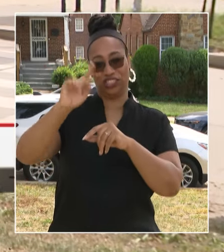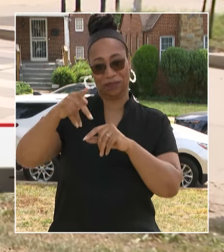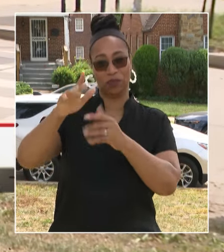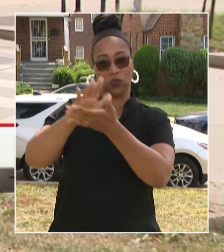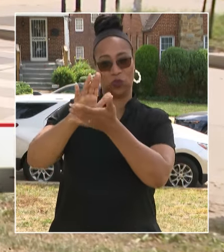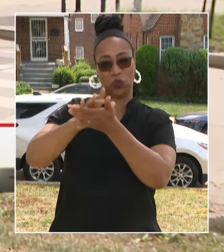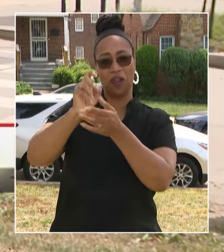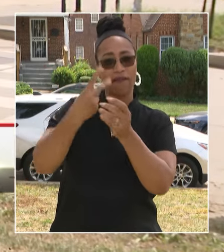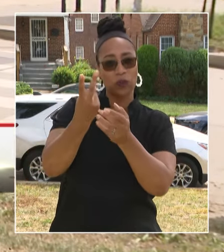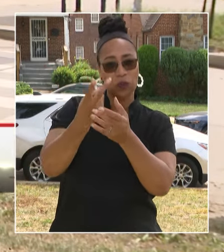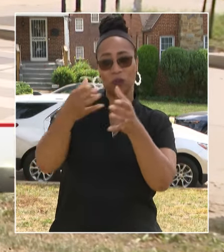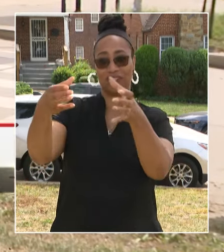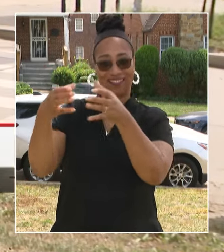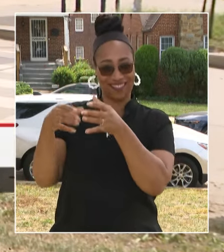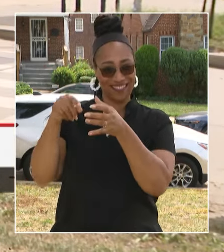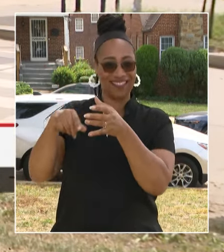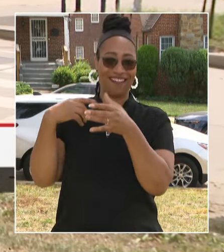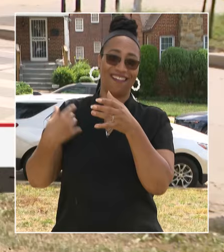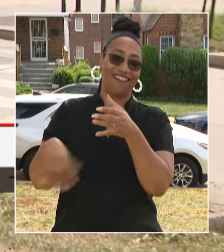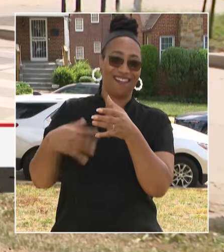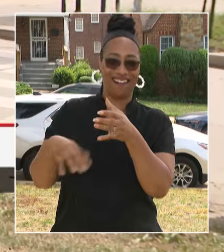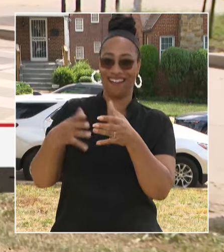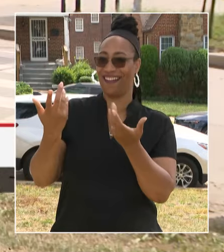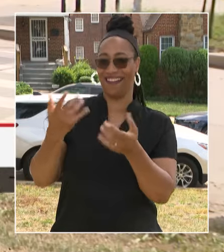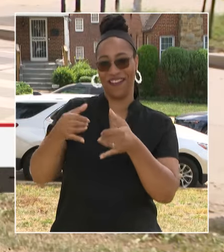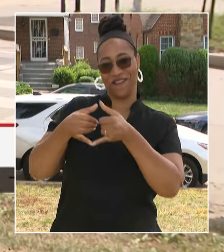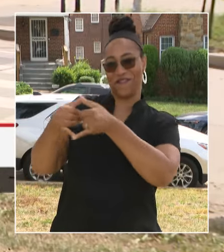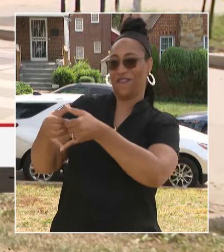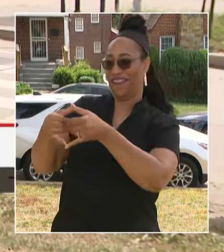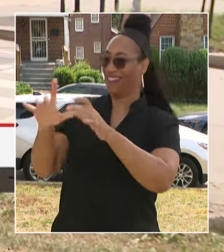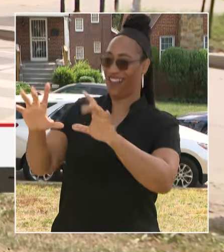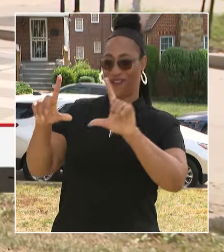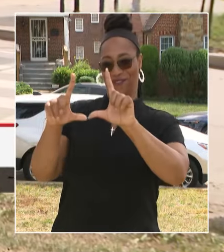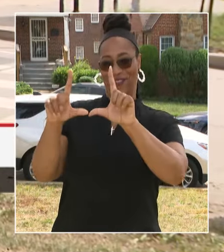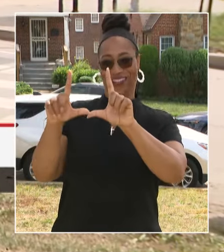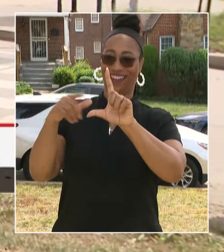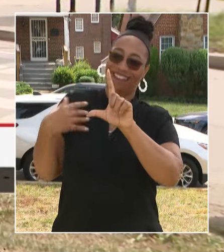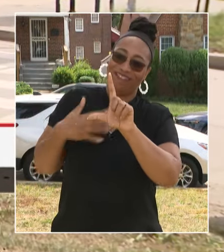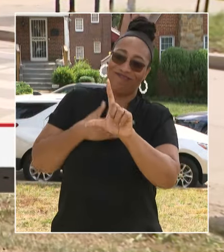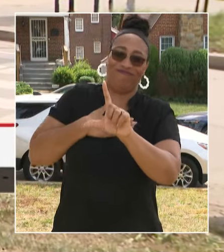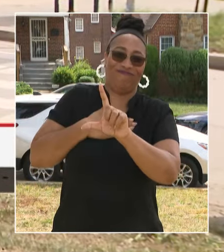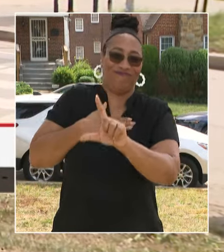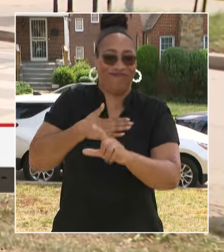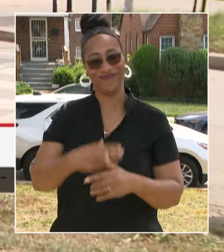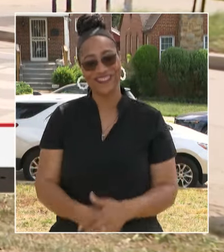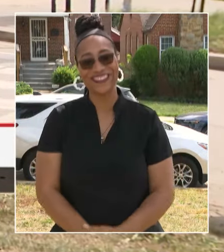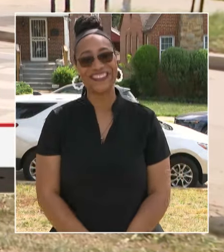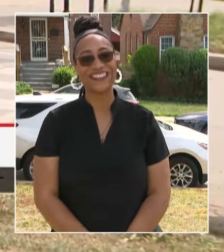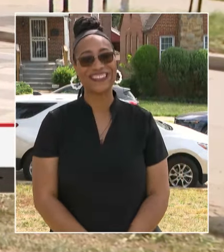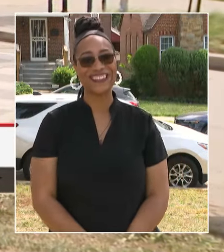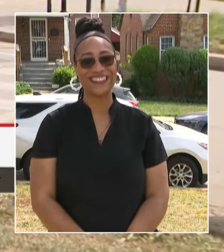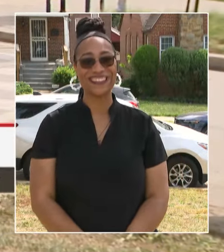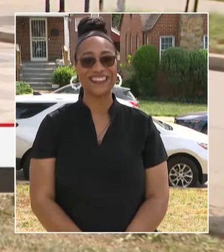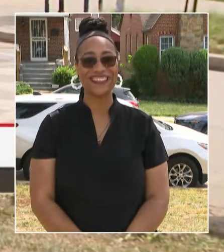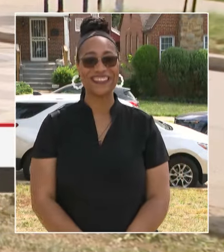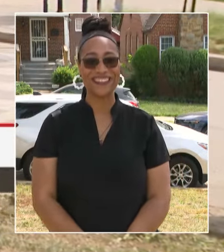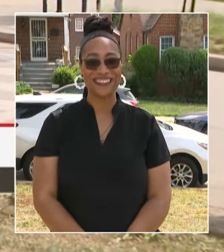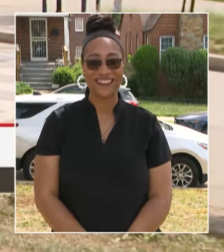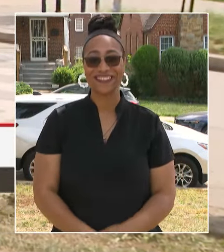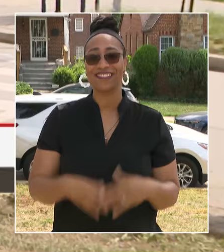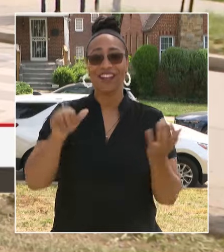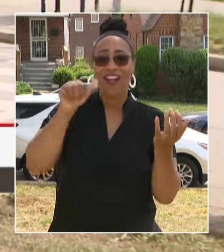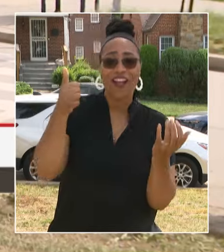district government and leaders from our various agencies. I see many of you. I'm not going to call you by name, but if you could wave your hand so people